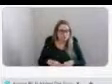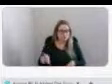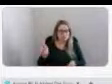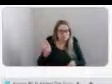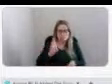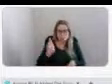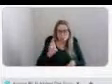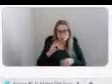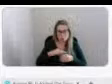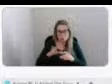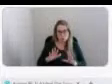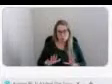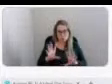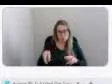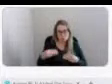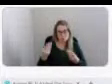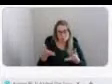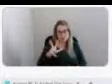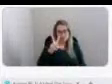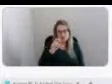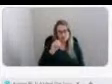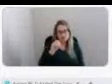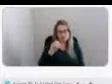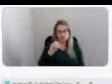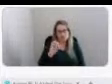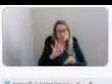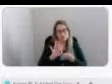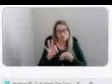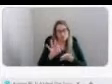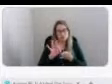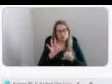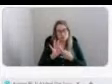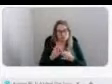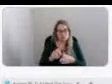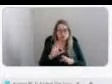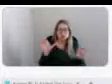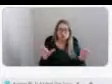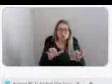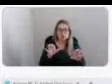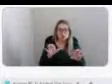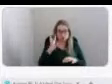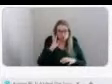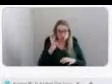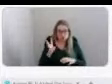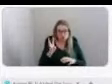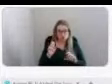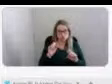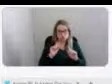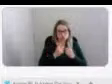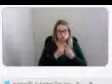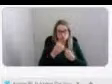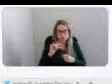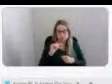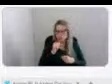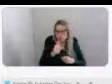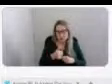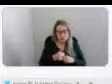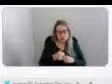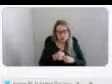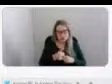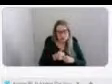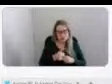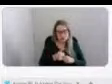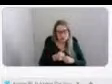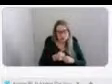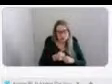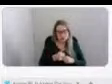voters giving them a 30-point advantage and to do so creates a district that's unnecessarily hard to